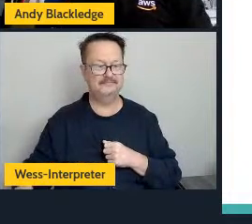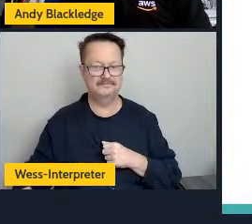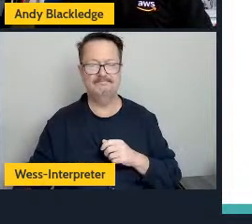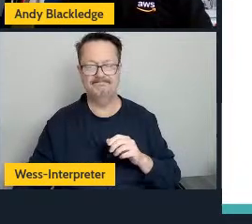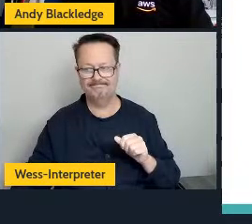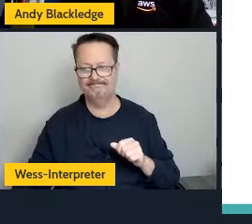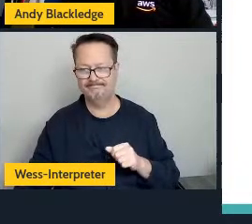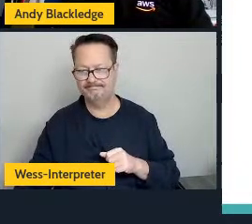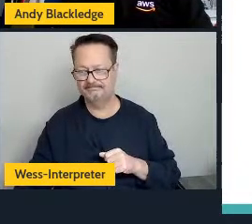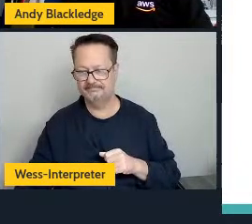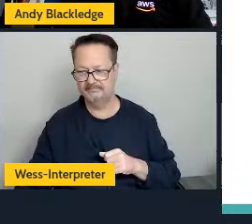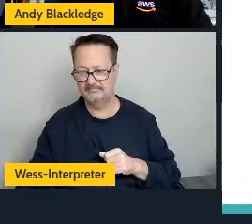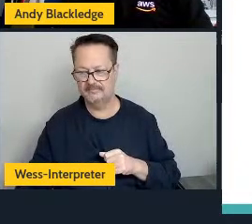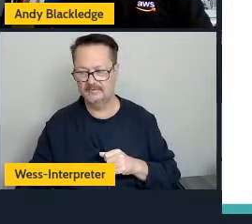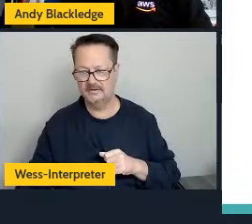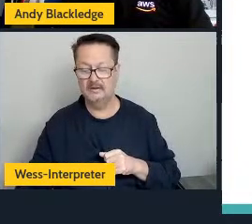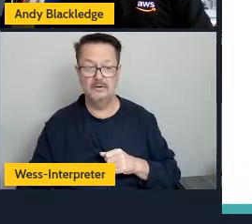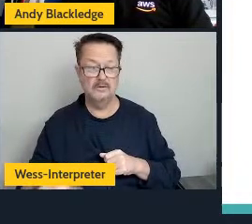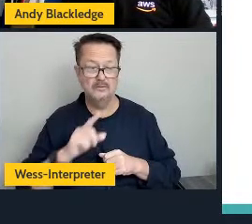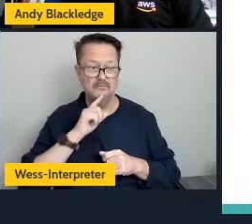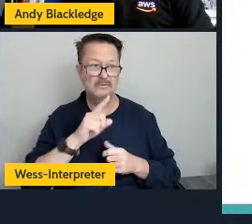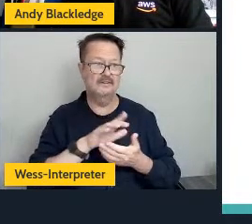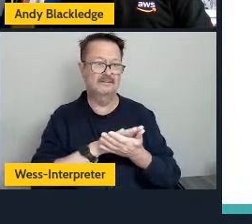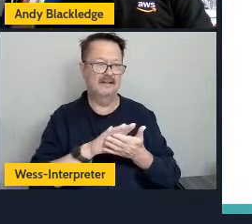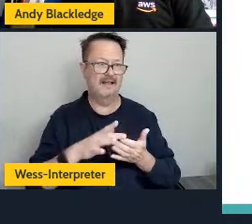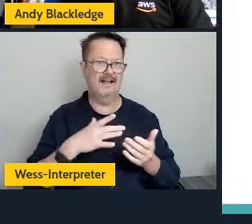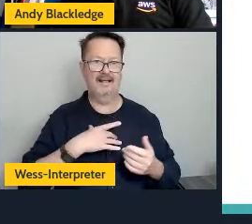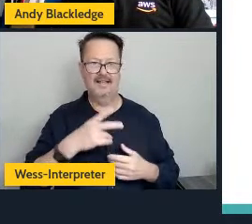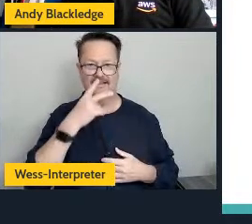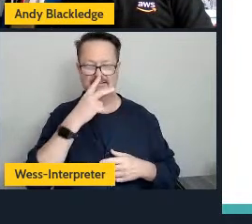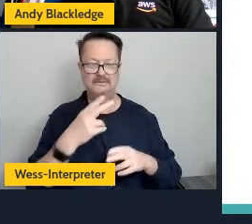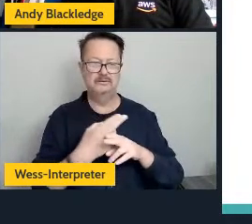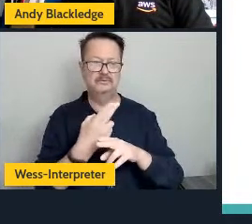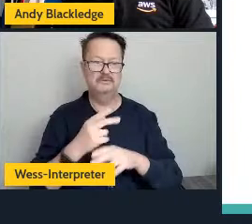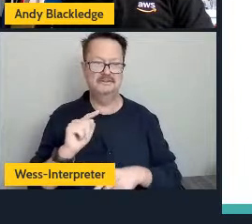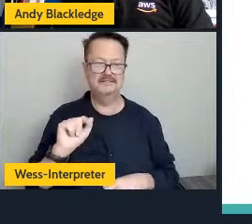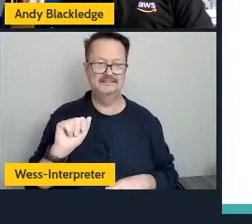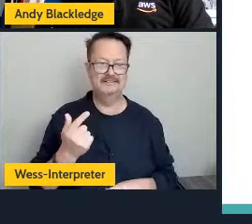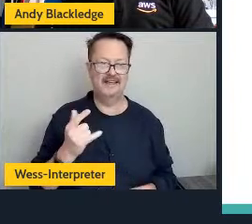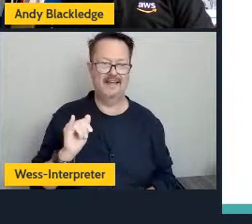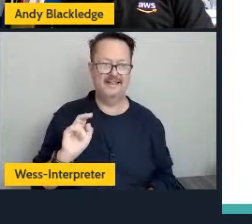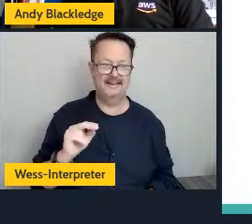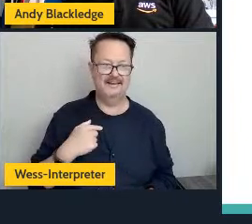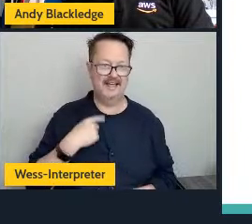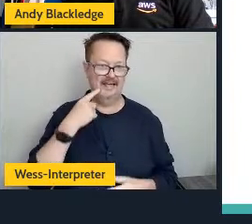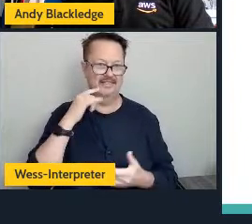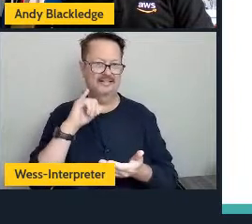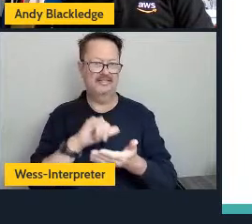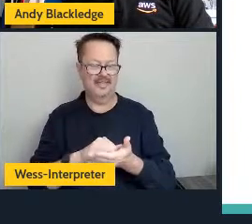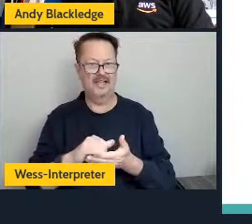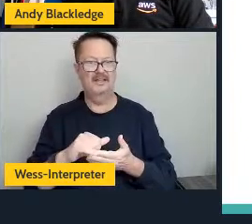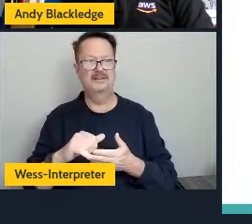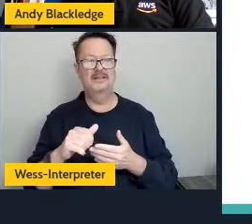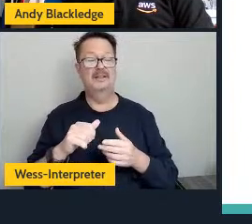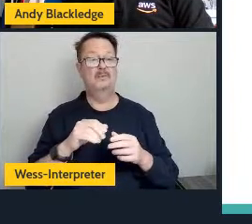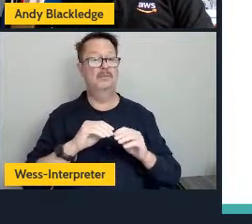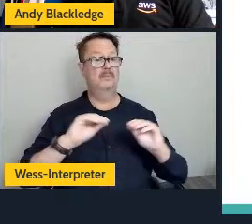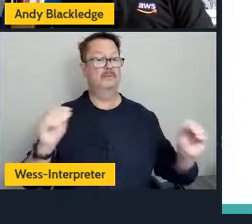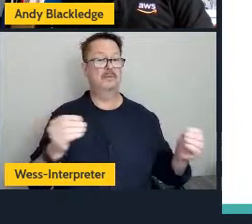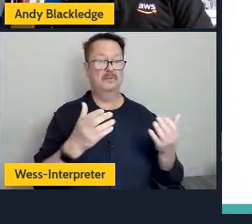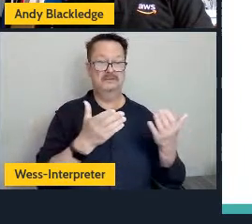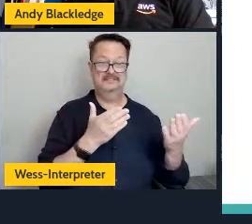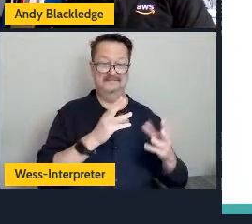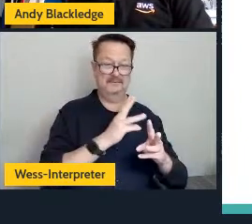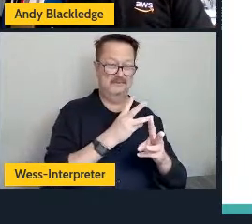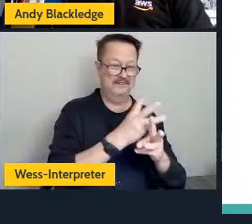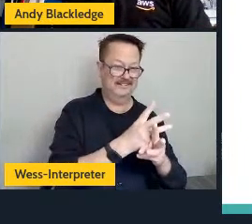Yeah, but it was really, really nice. And I like to see you using tagging, because that's like, I think in the serverless world, nobody tags